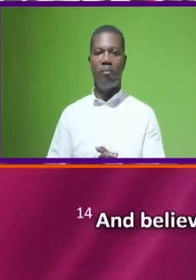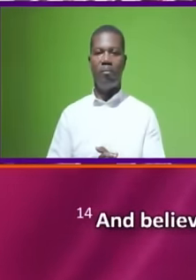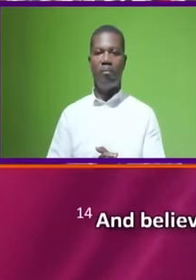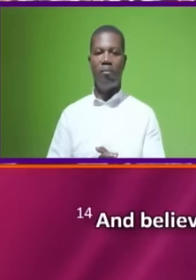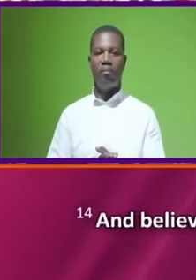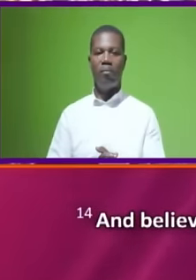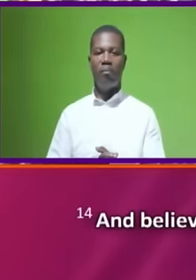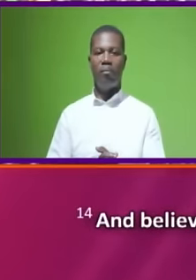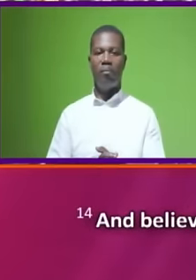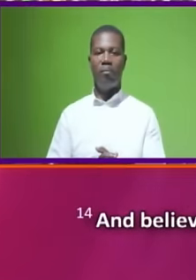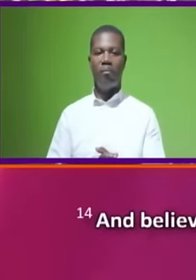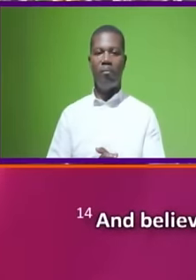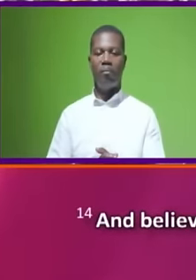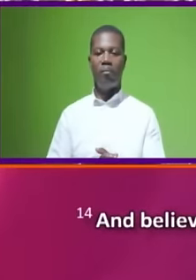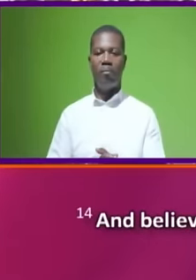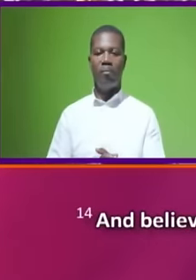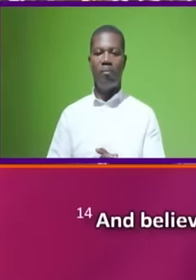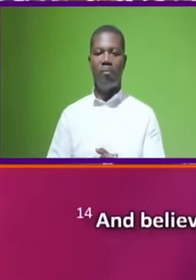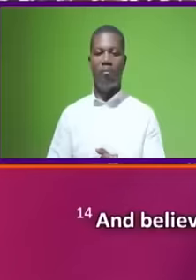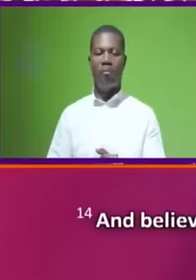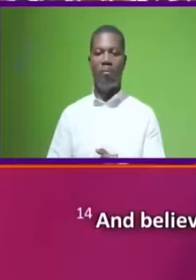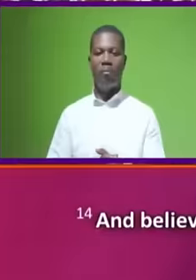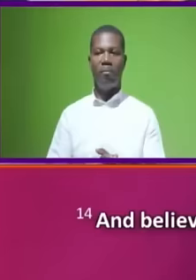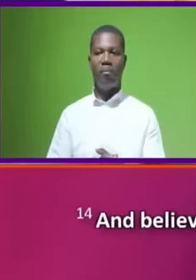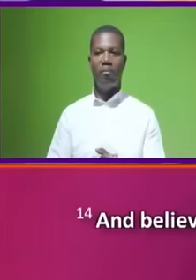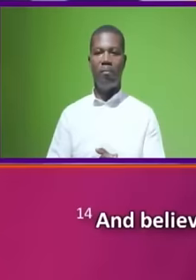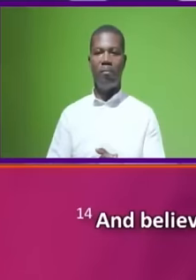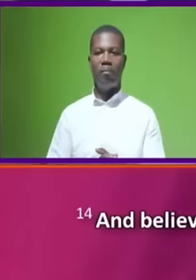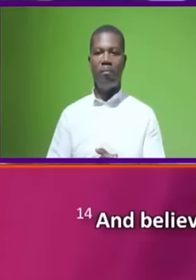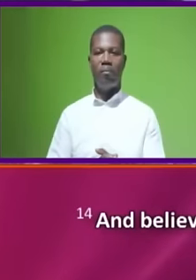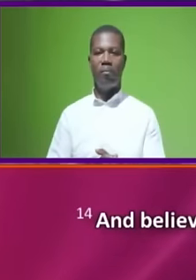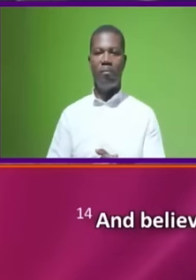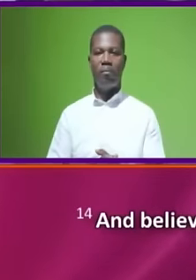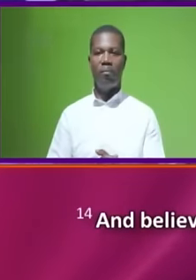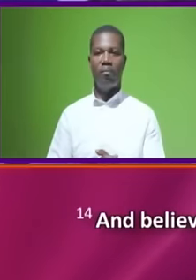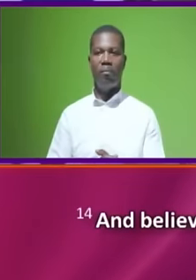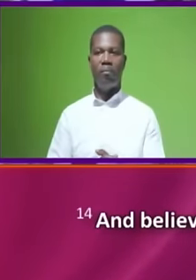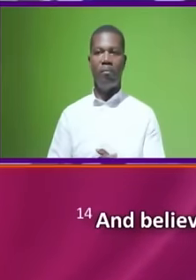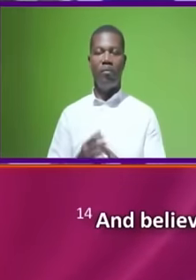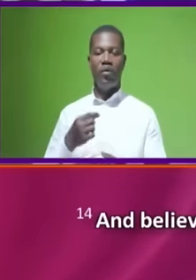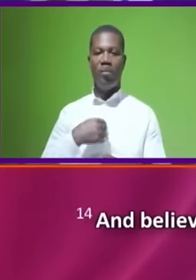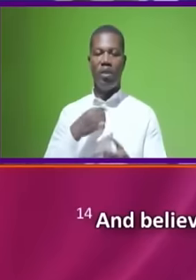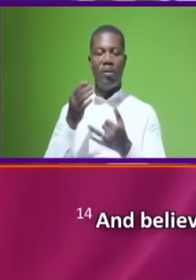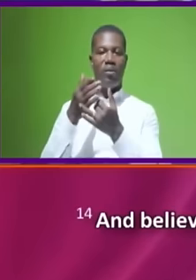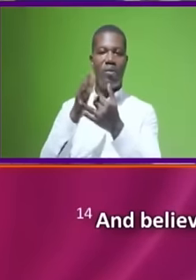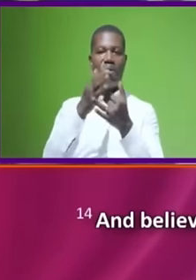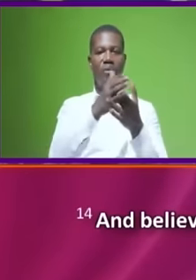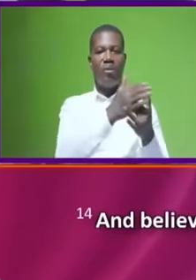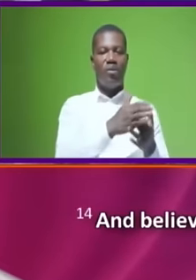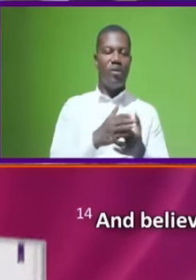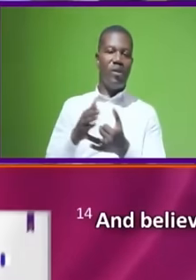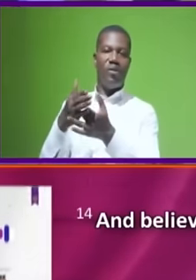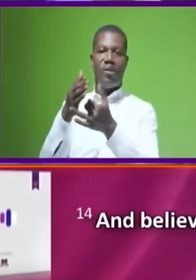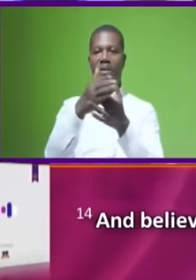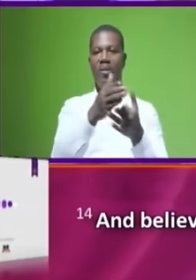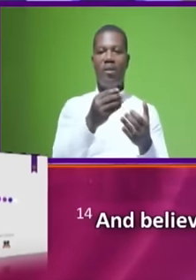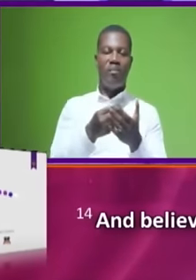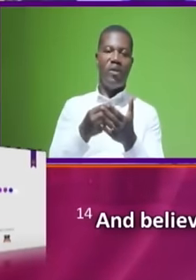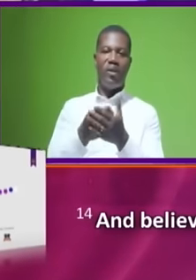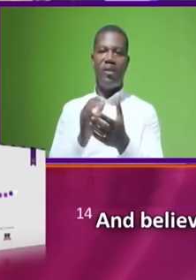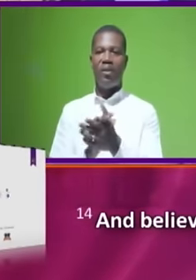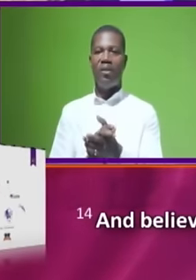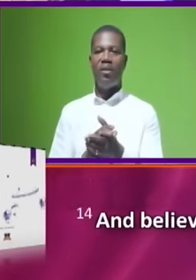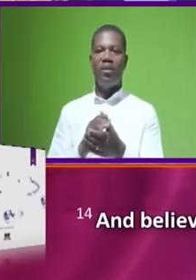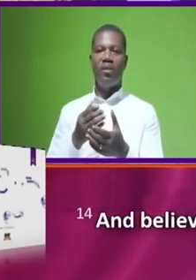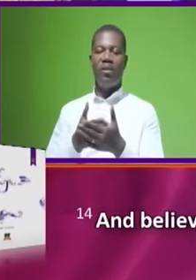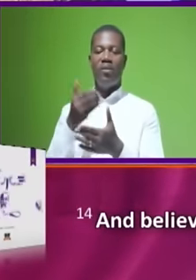it. Ah, also for me, I said, "Meme chiches kana me de tongue from banam." Ah,